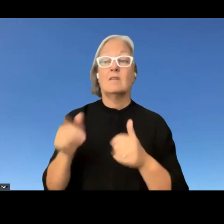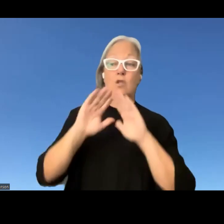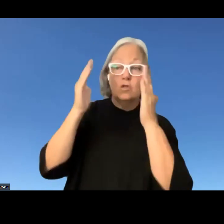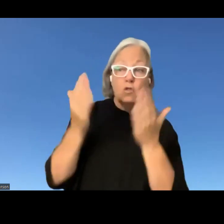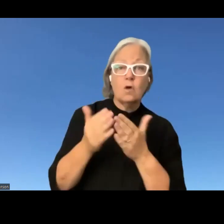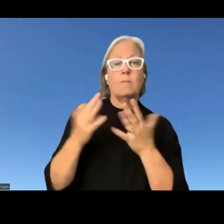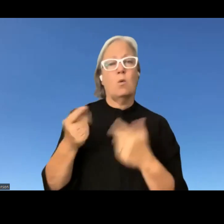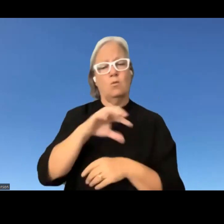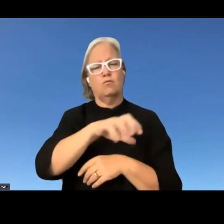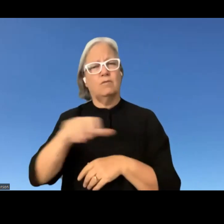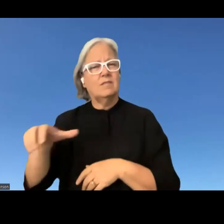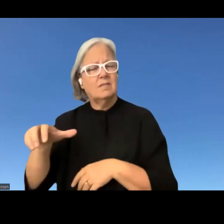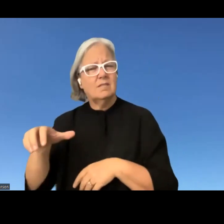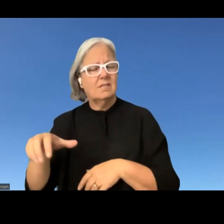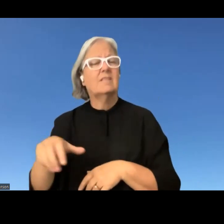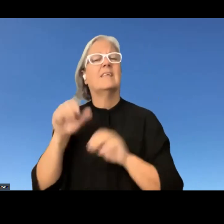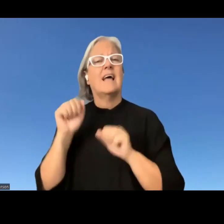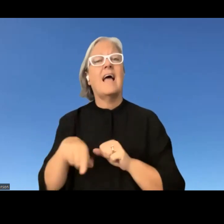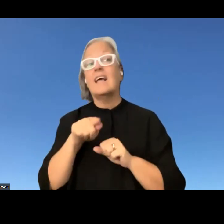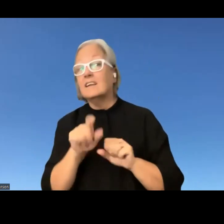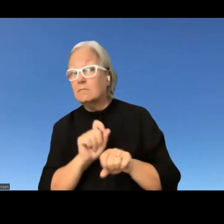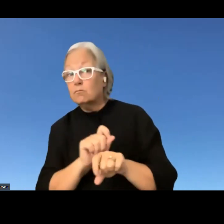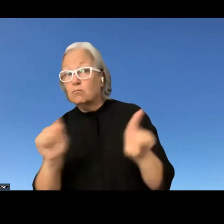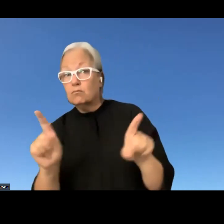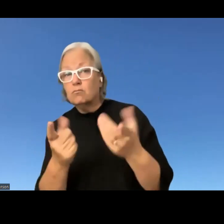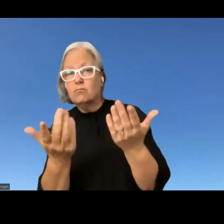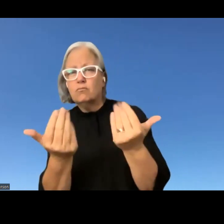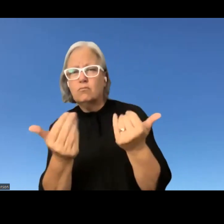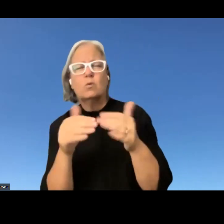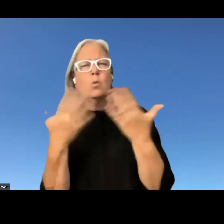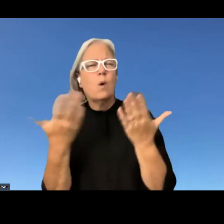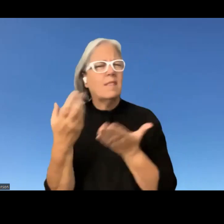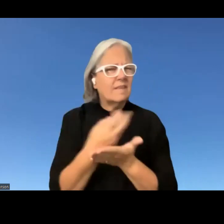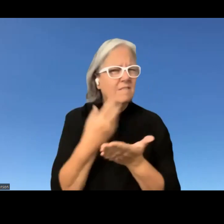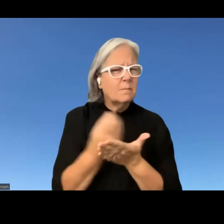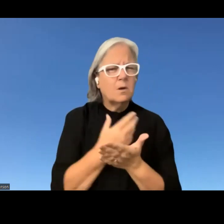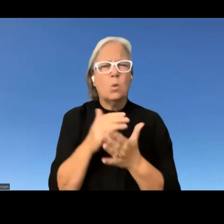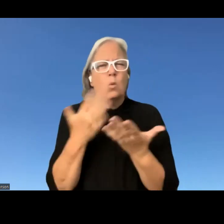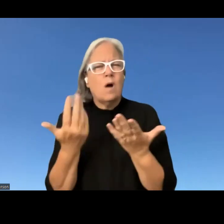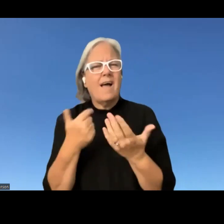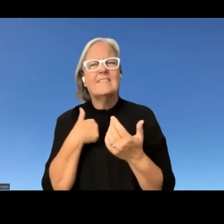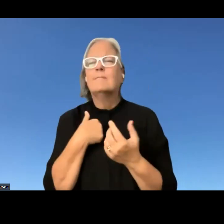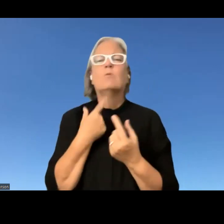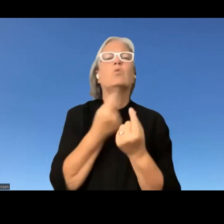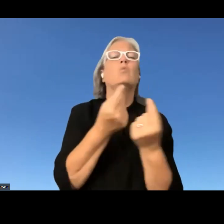to send out a kind of request for information. What are we doing around the world that might